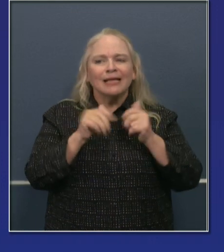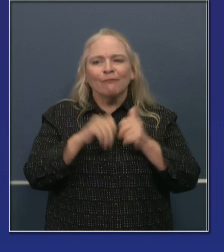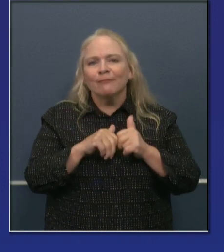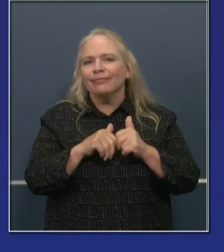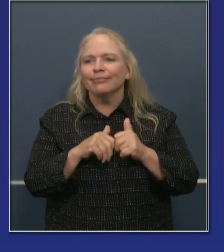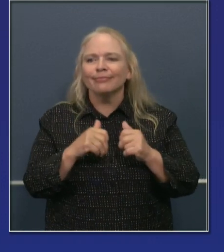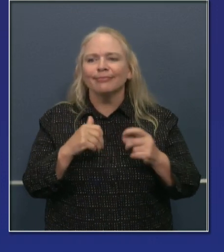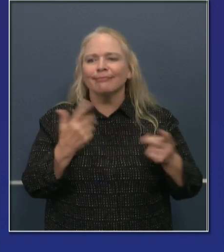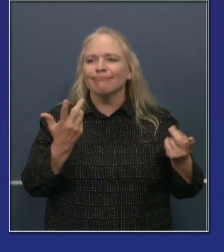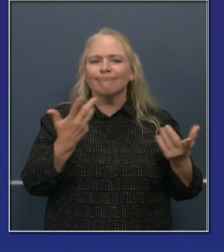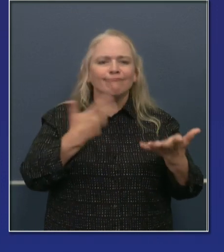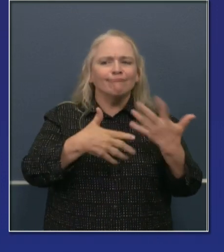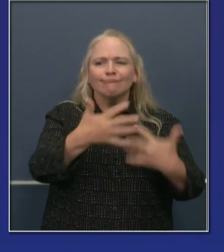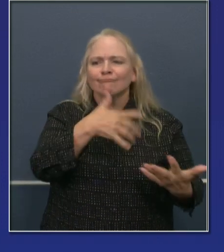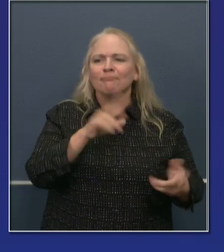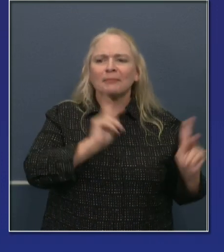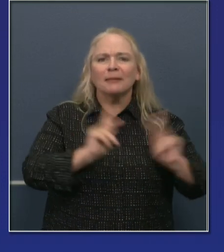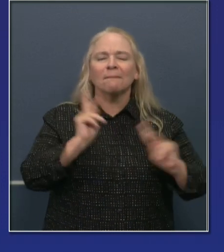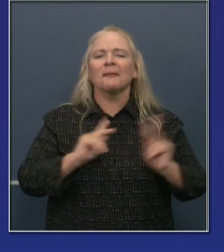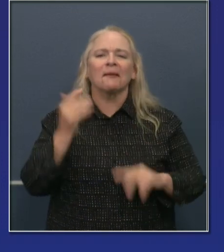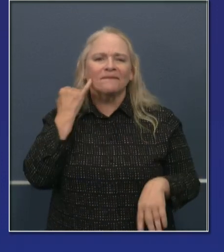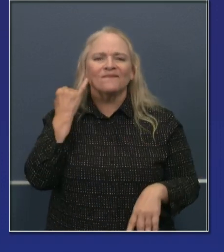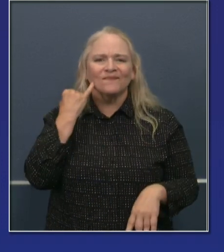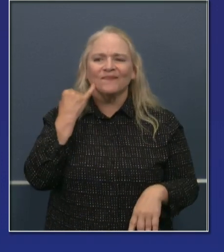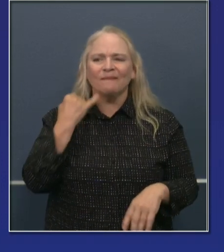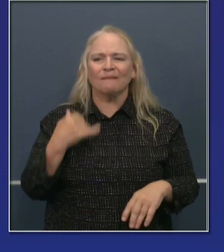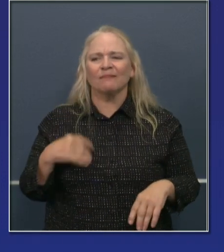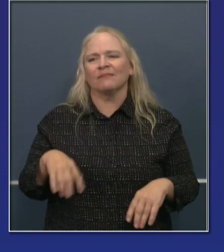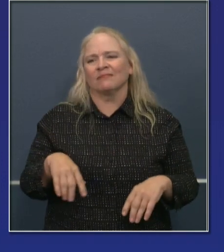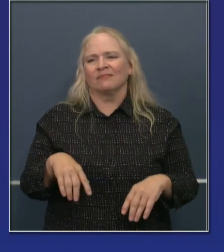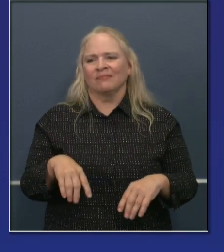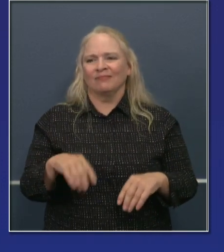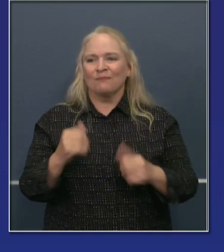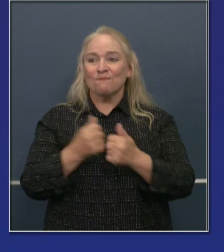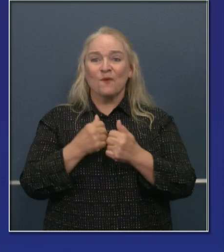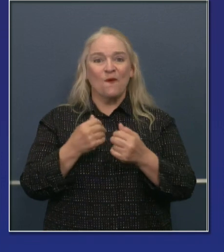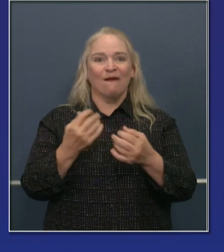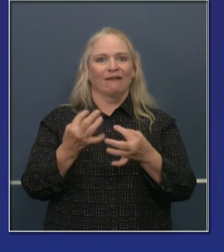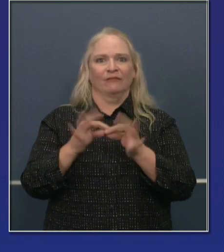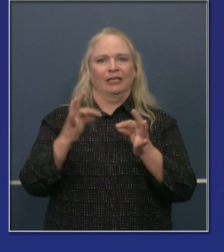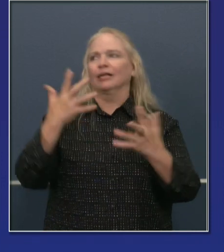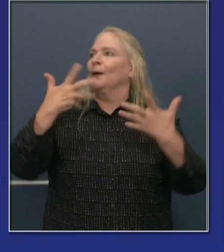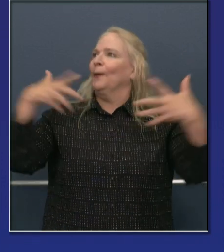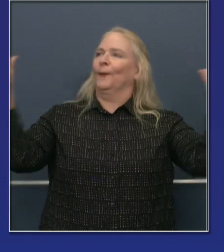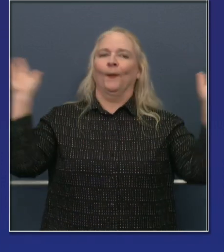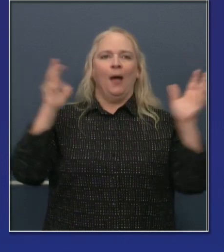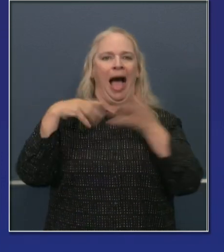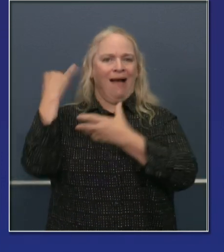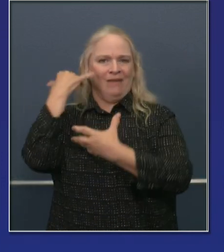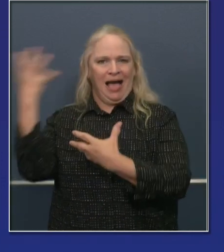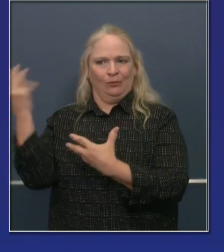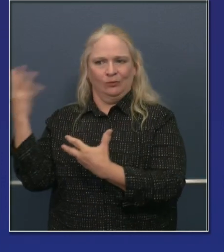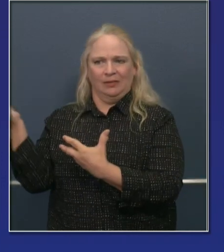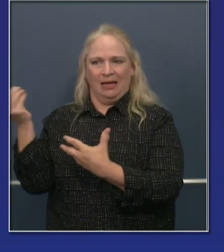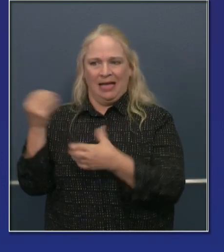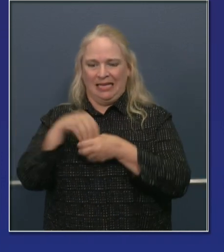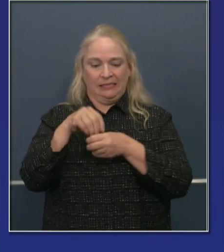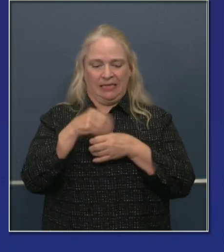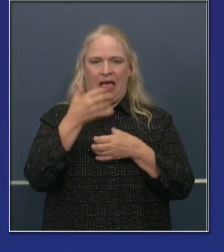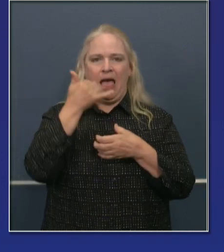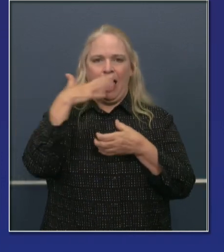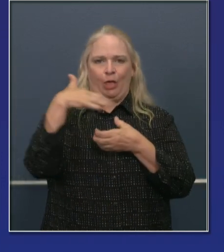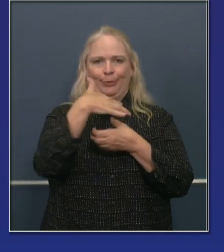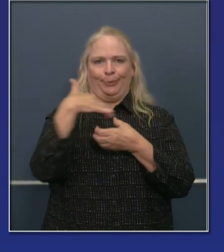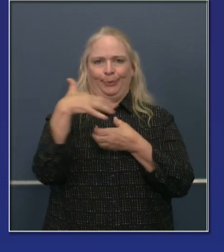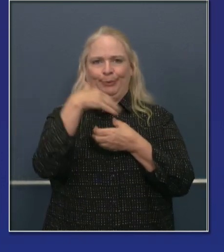time inside where you don't have the air circulation. And we have seen, based upon contact tracing, based upon examples